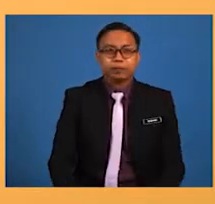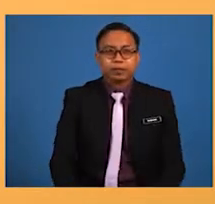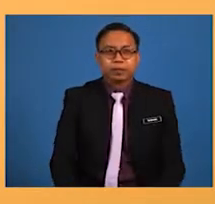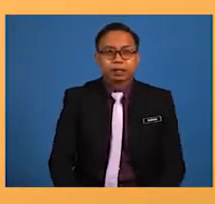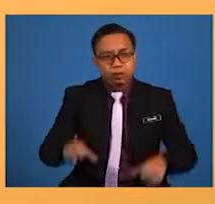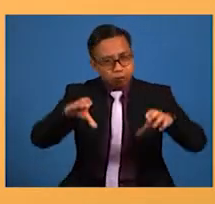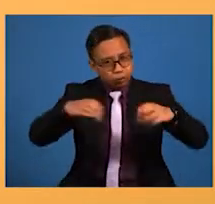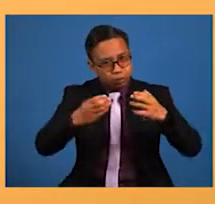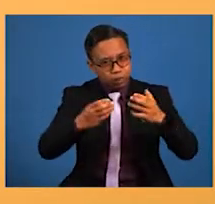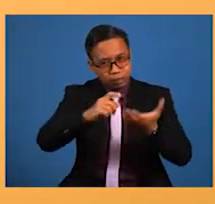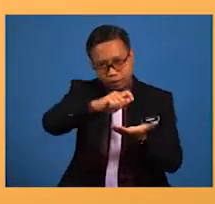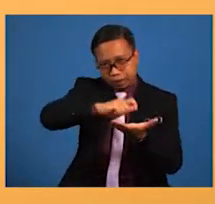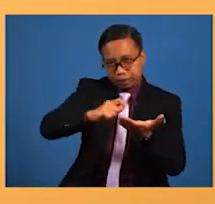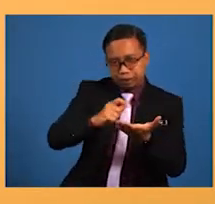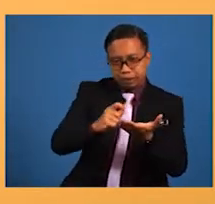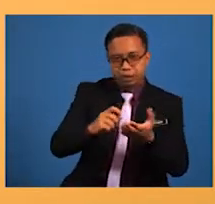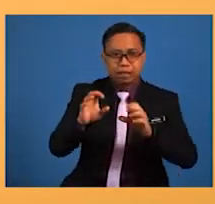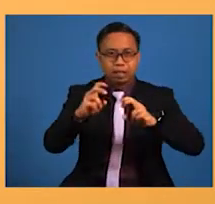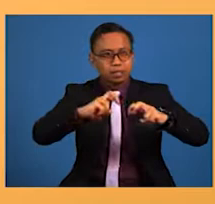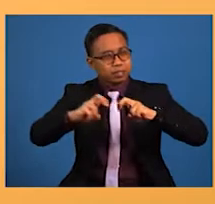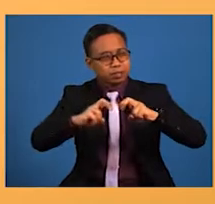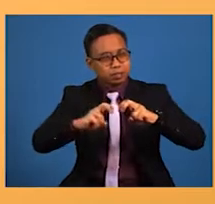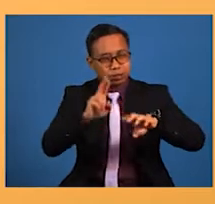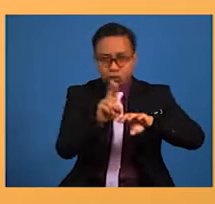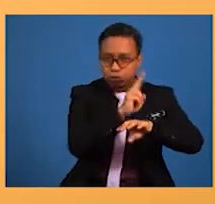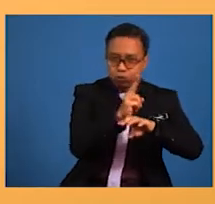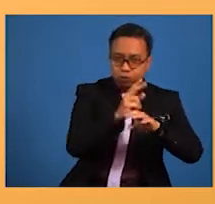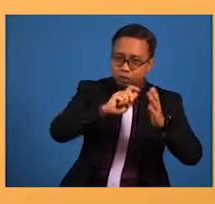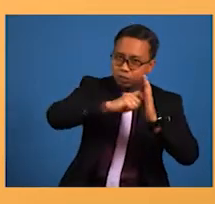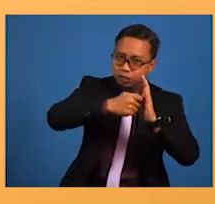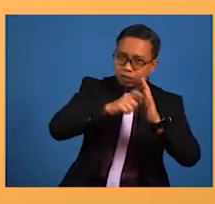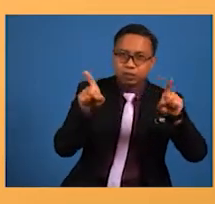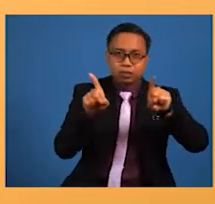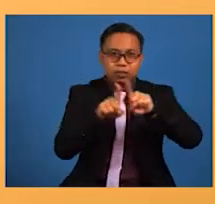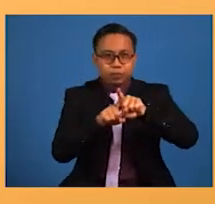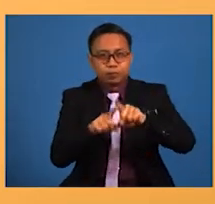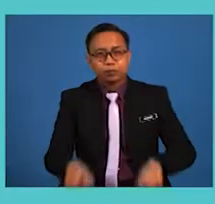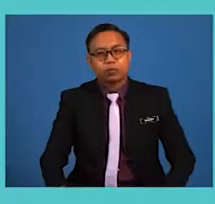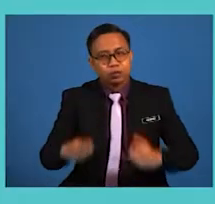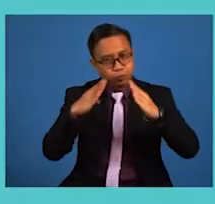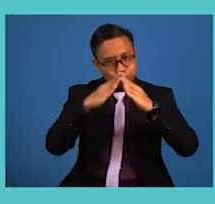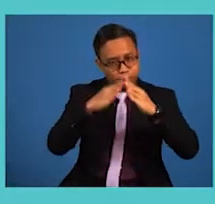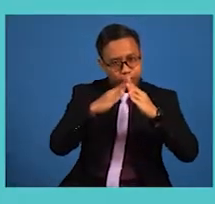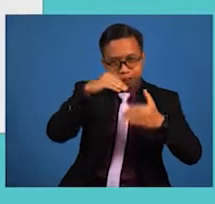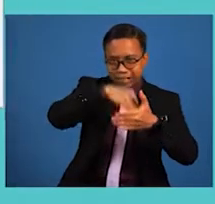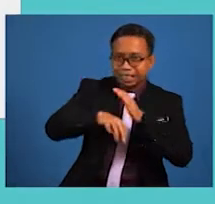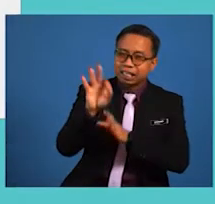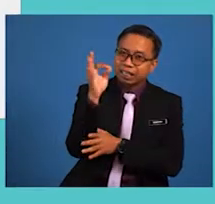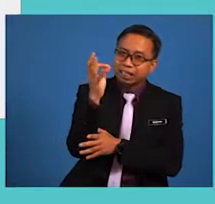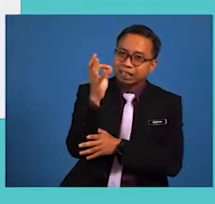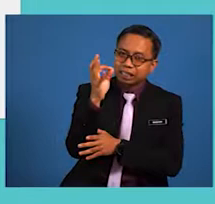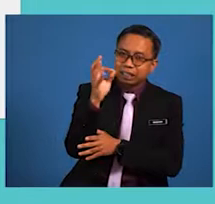Try writing an analysis on your own using the same key feature, which is properties. In